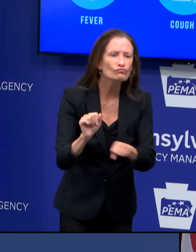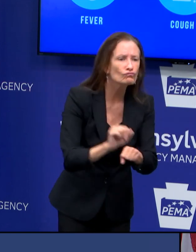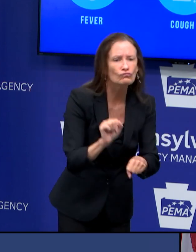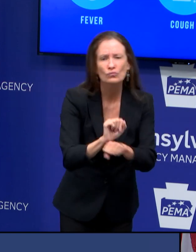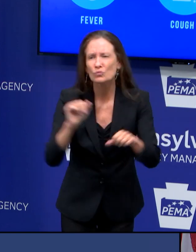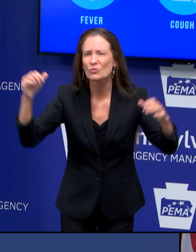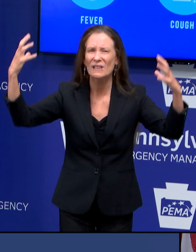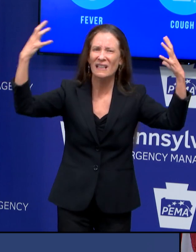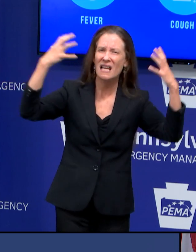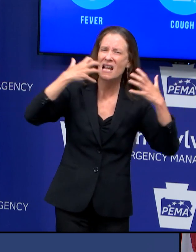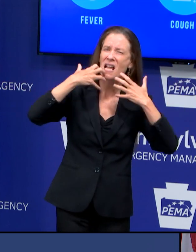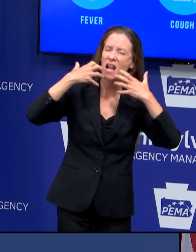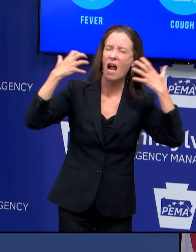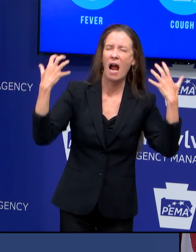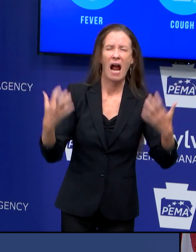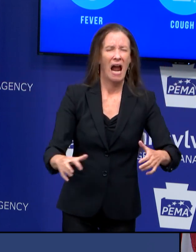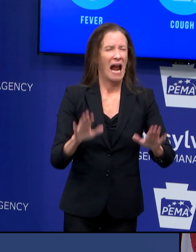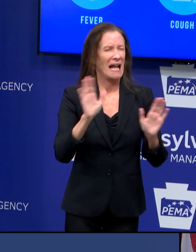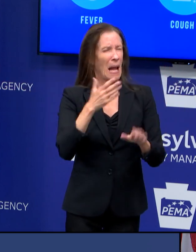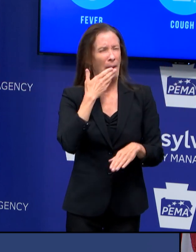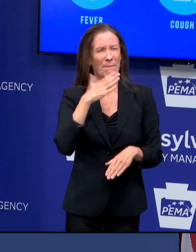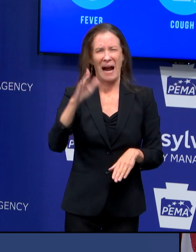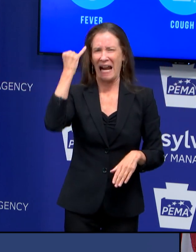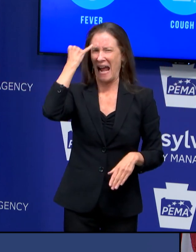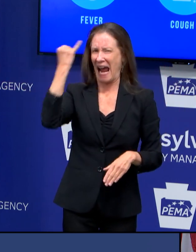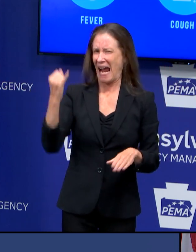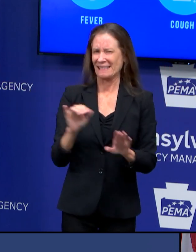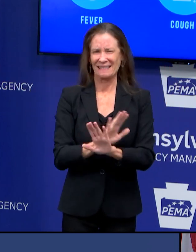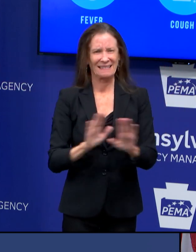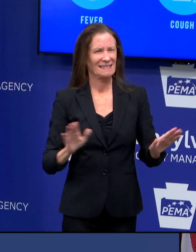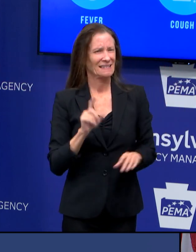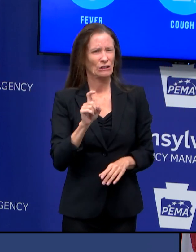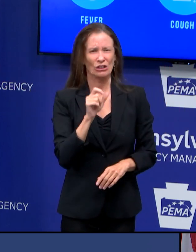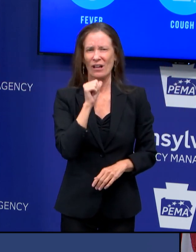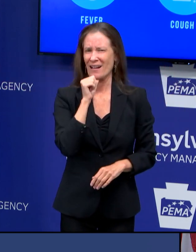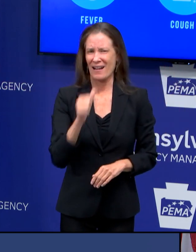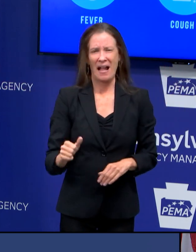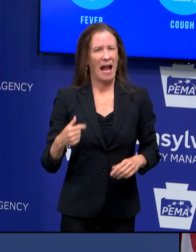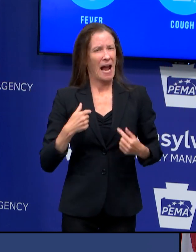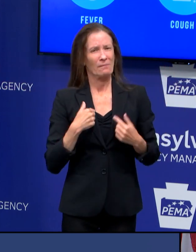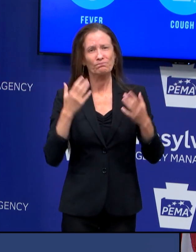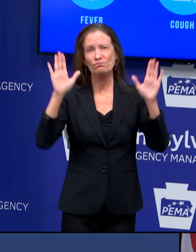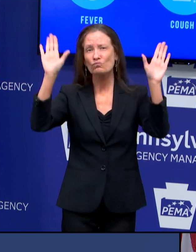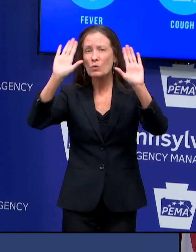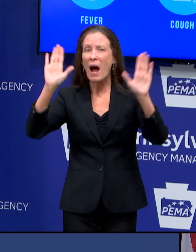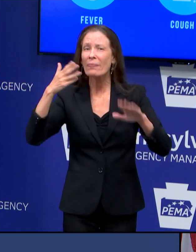kit or even preparedness tips for extreme weather, you can visit